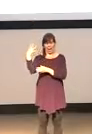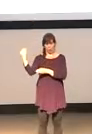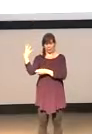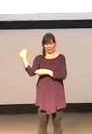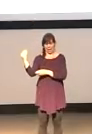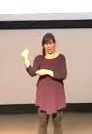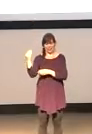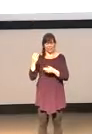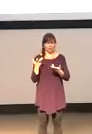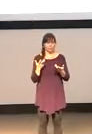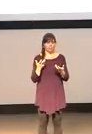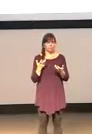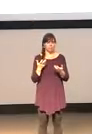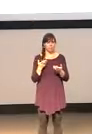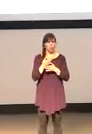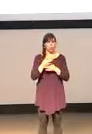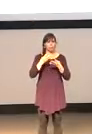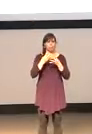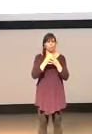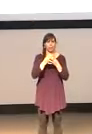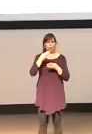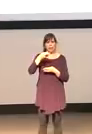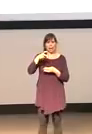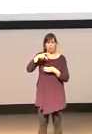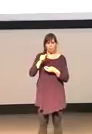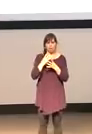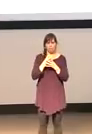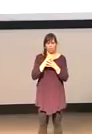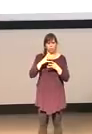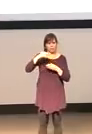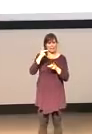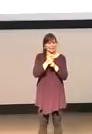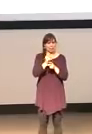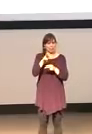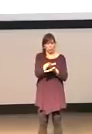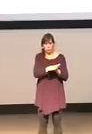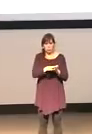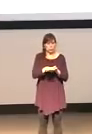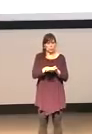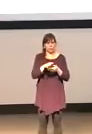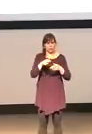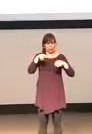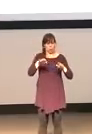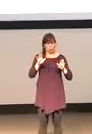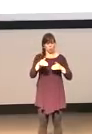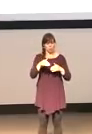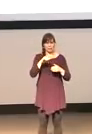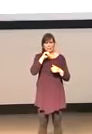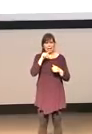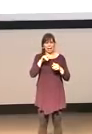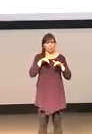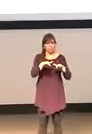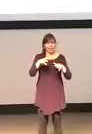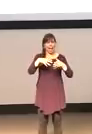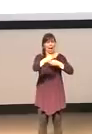through HEPA filters in order and keep the room's negative pressure. Now